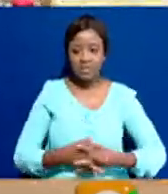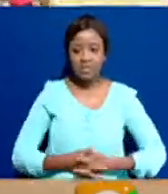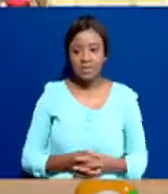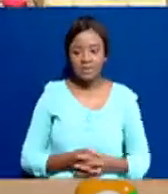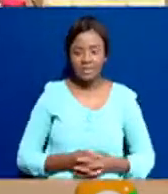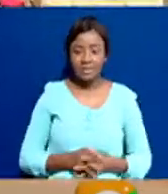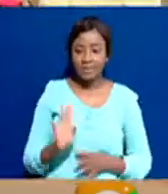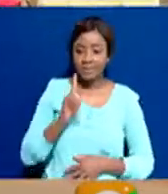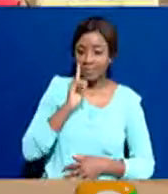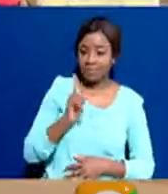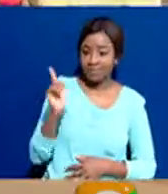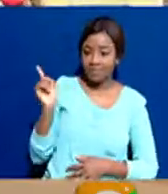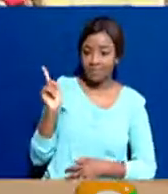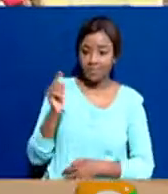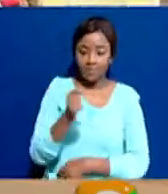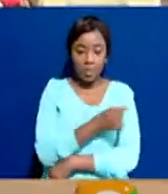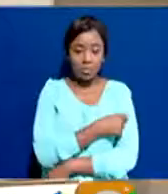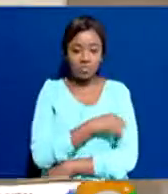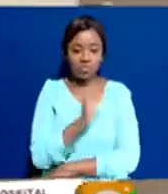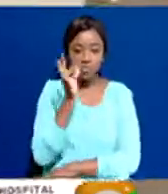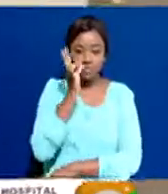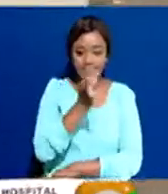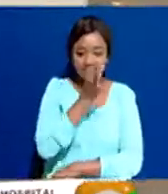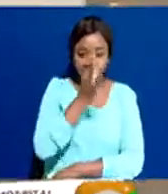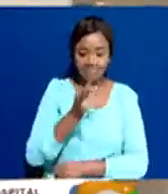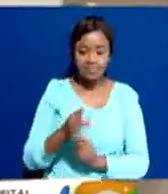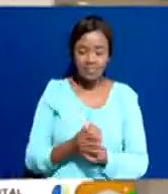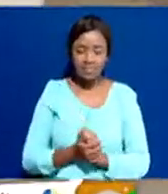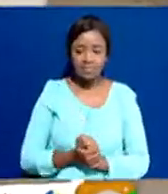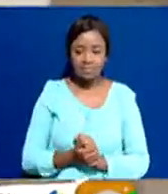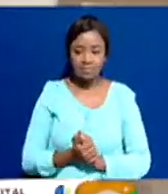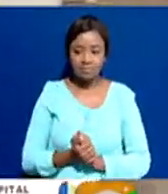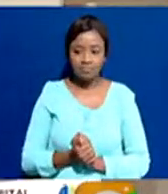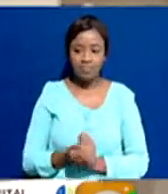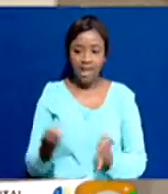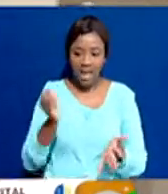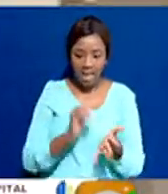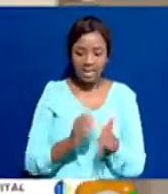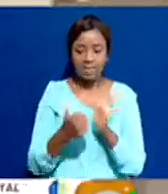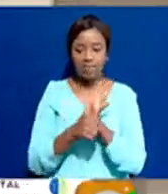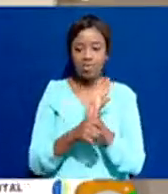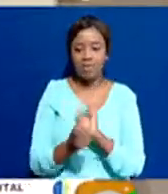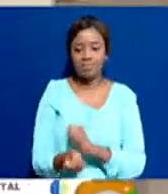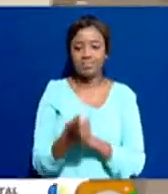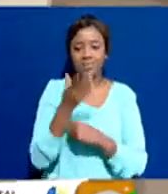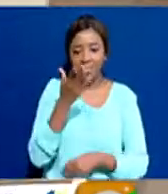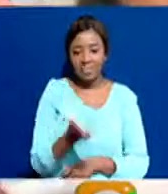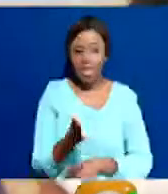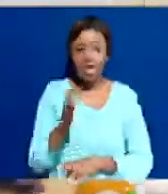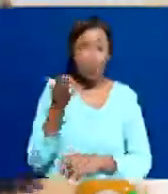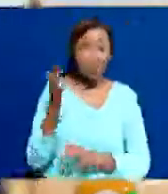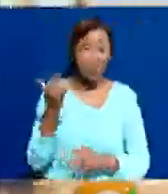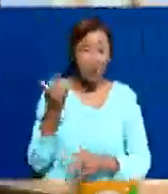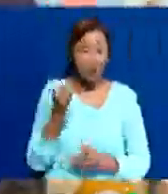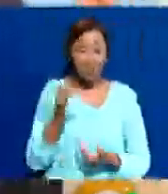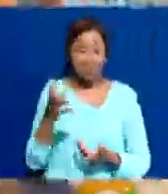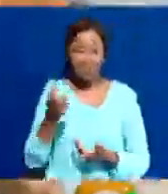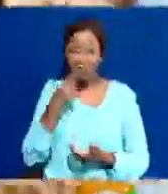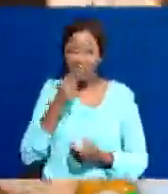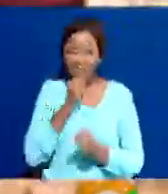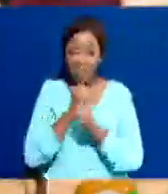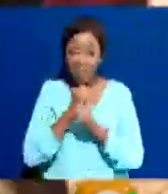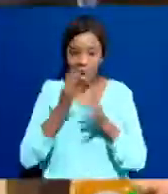The Mama Lucy Kibaki Hospital is once again on the spot following a case of alleged medical